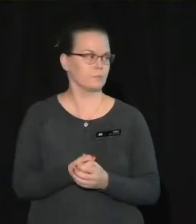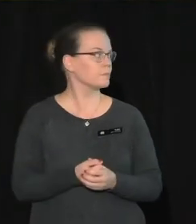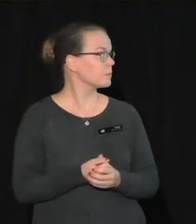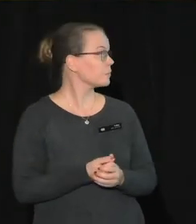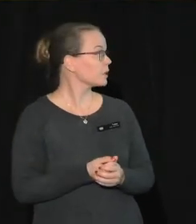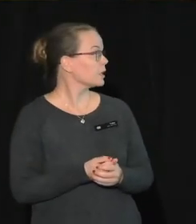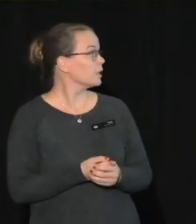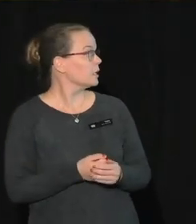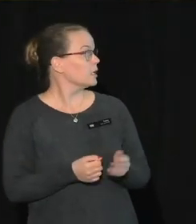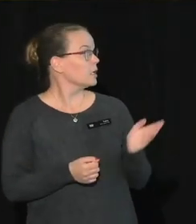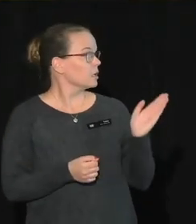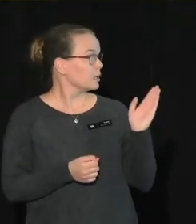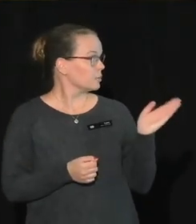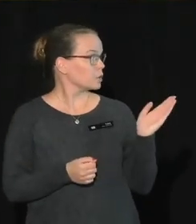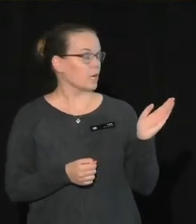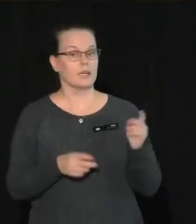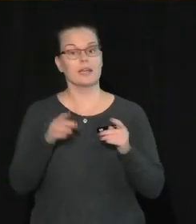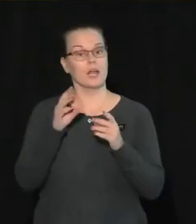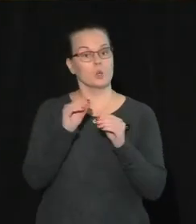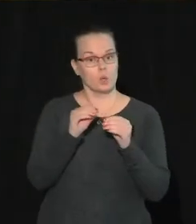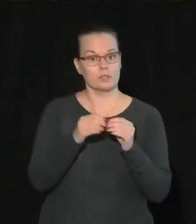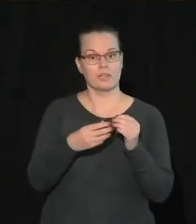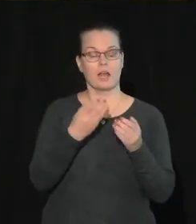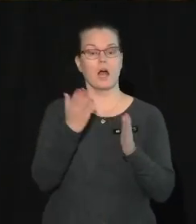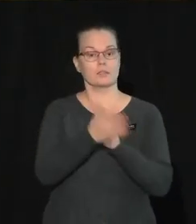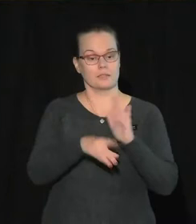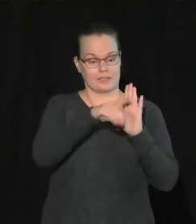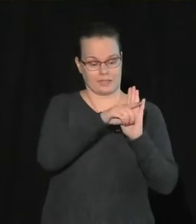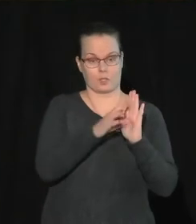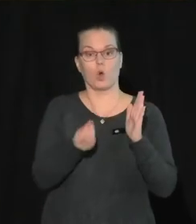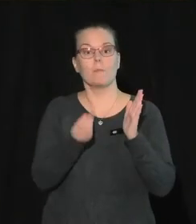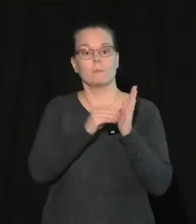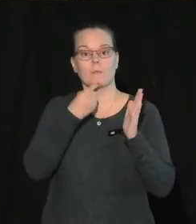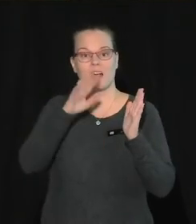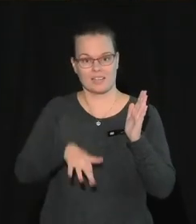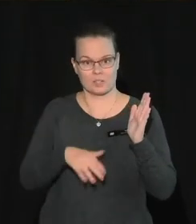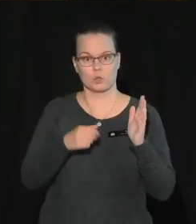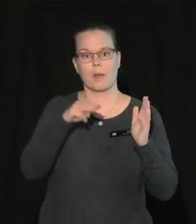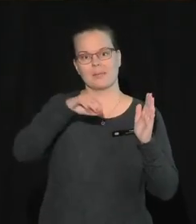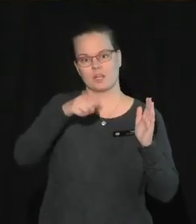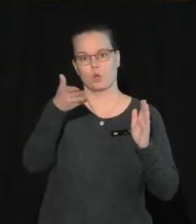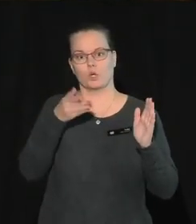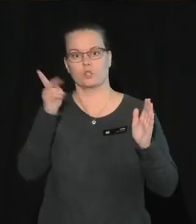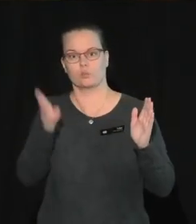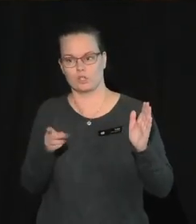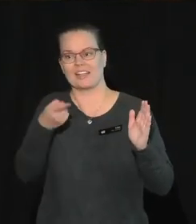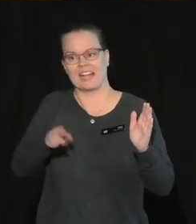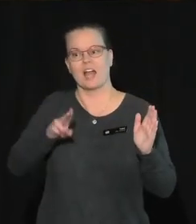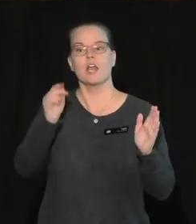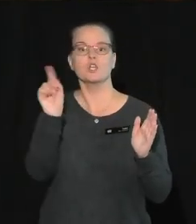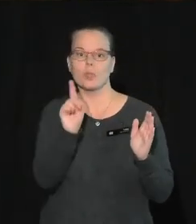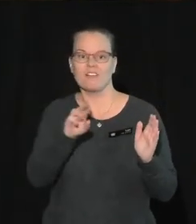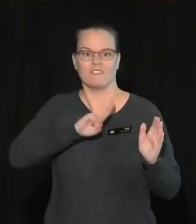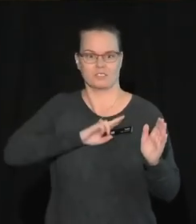products, they are in the directive, so they will have to comply with obligations, but there are some